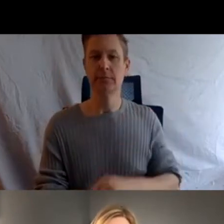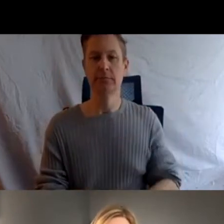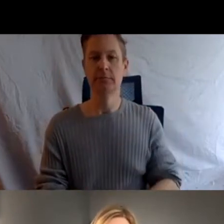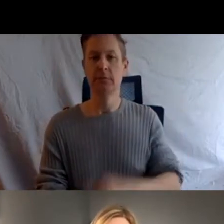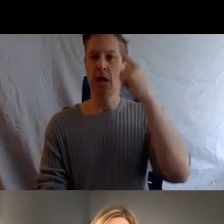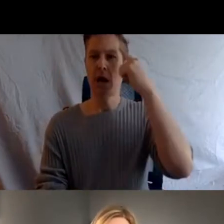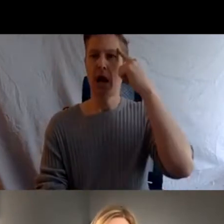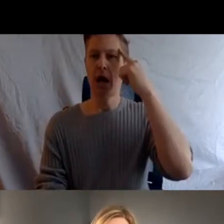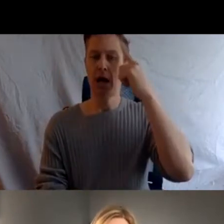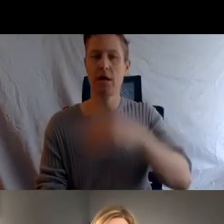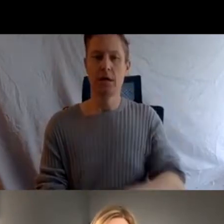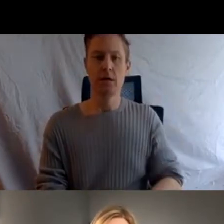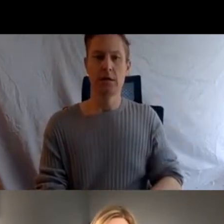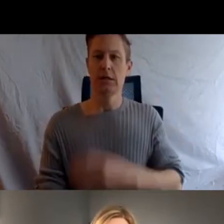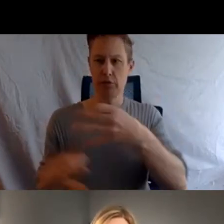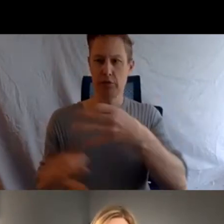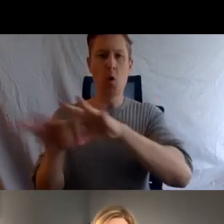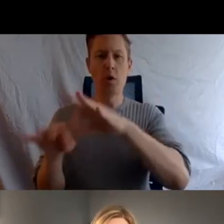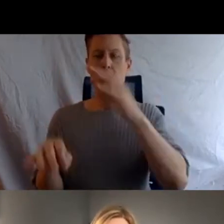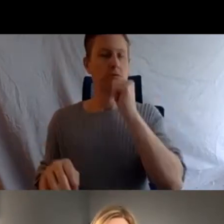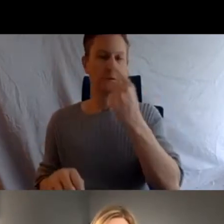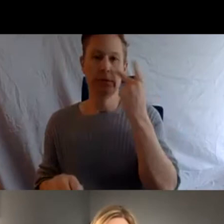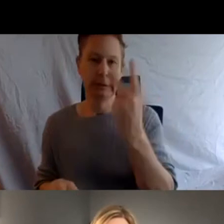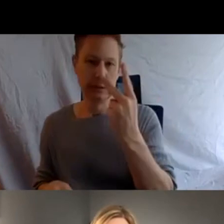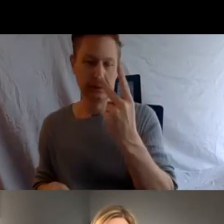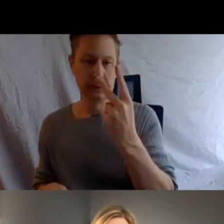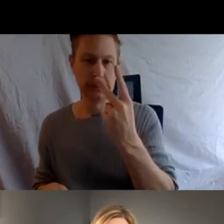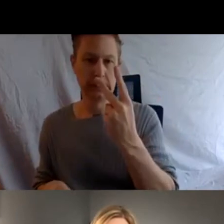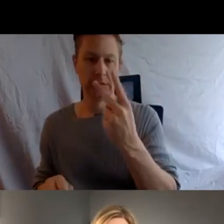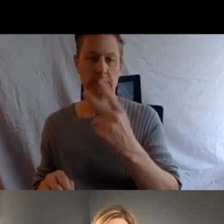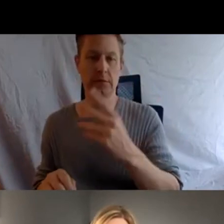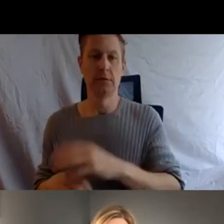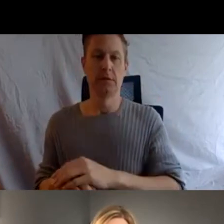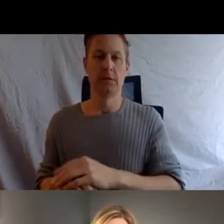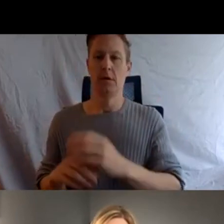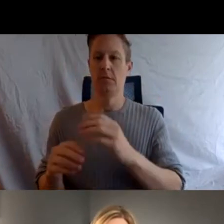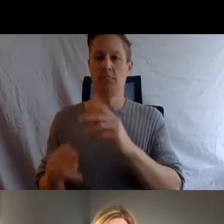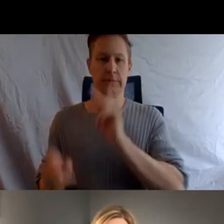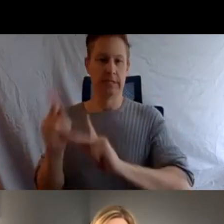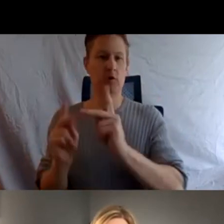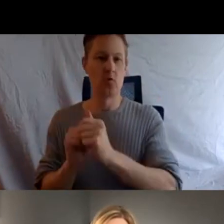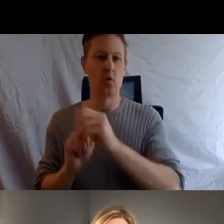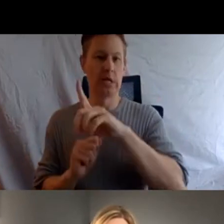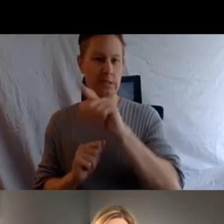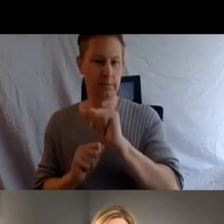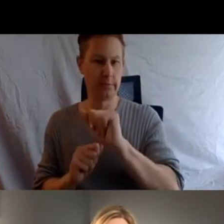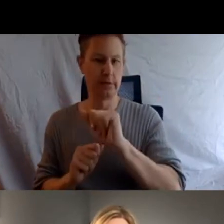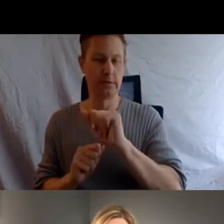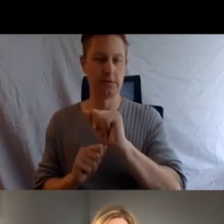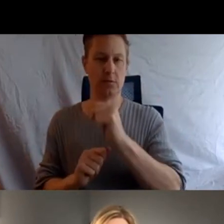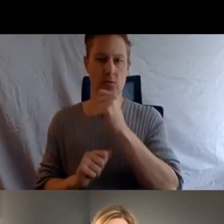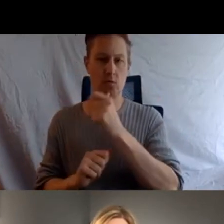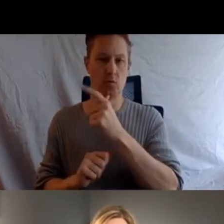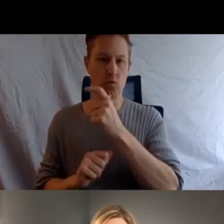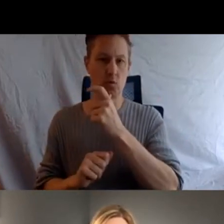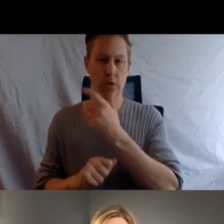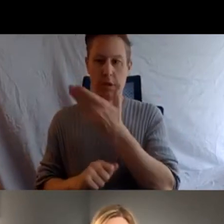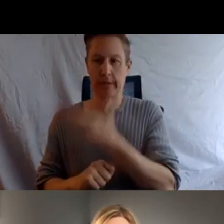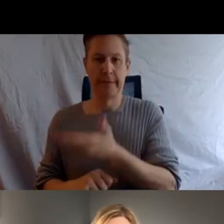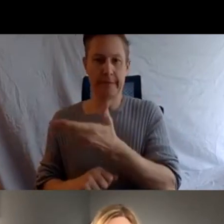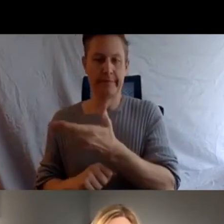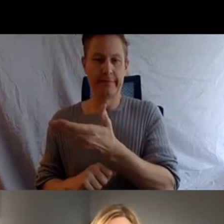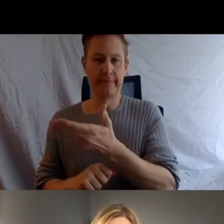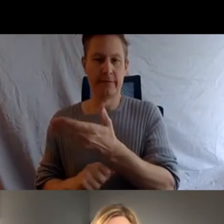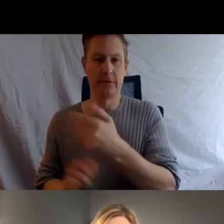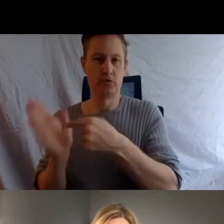would be really important, because you don't see a lot of people with disabilities who are portrayed